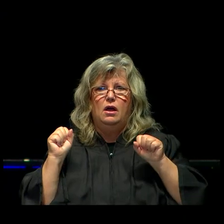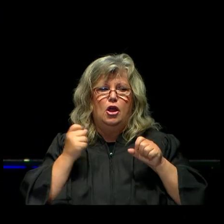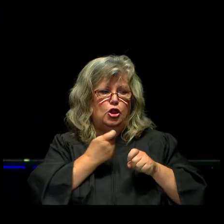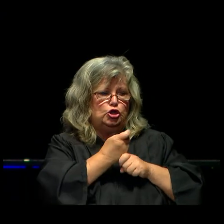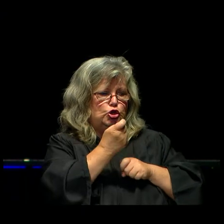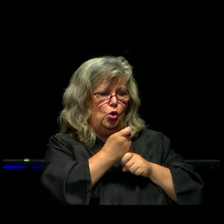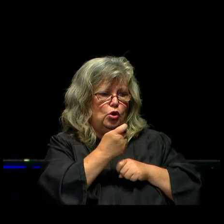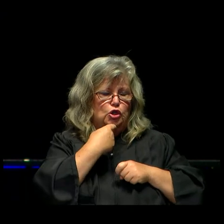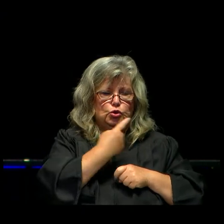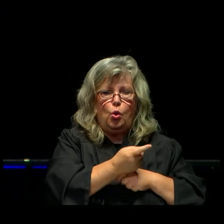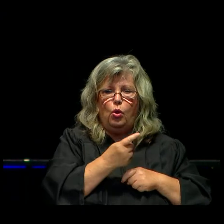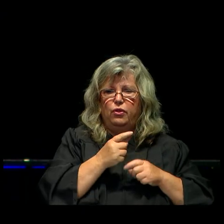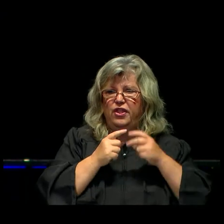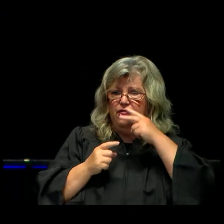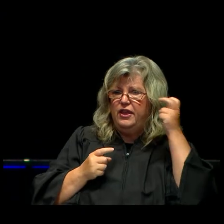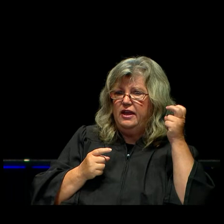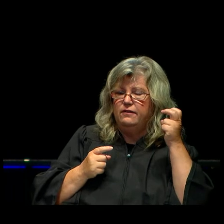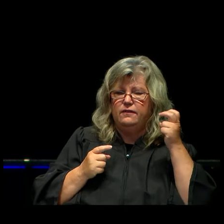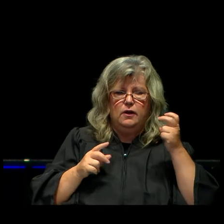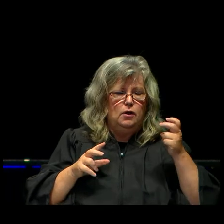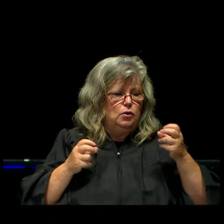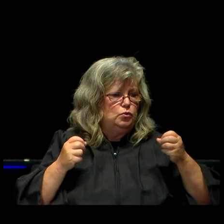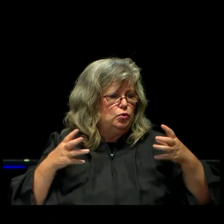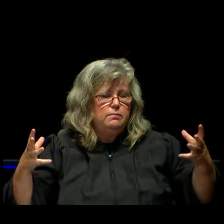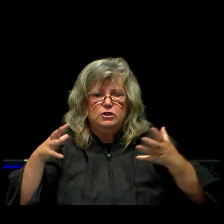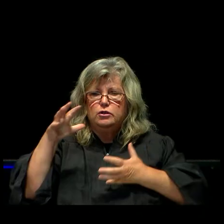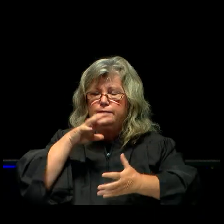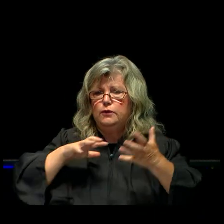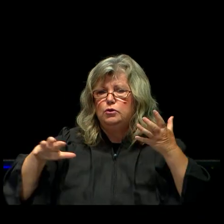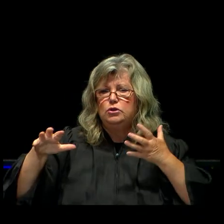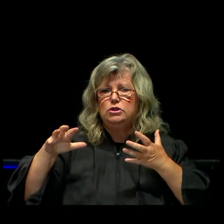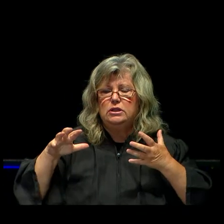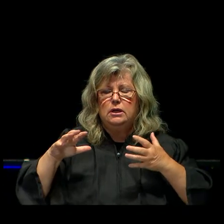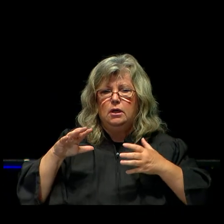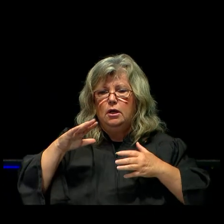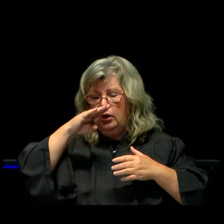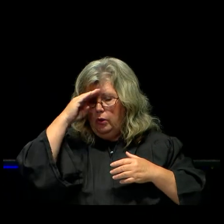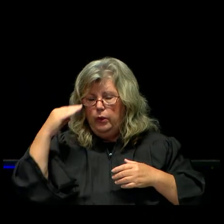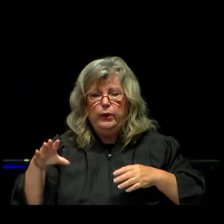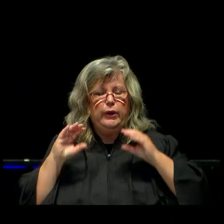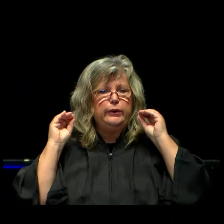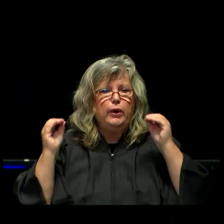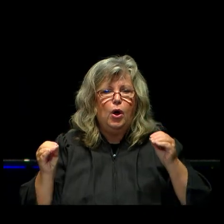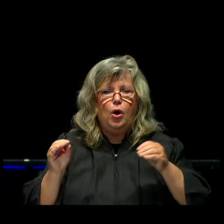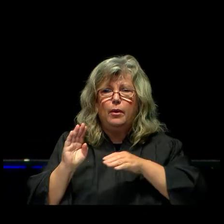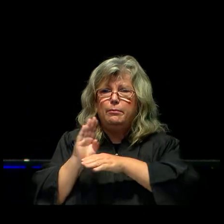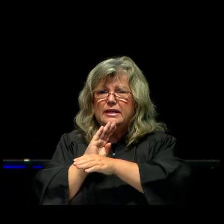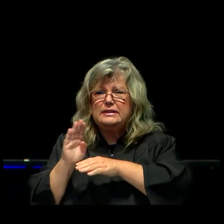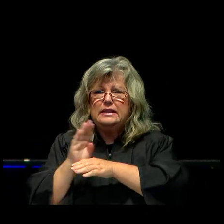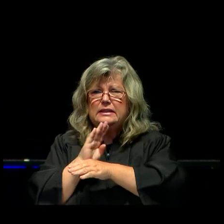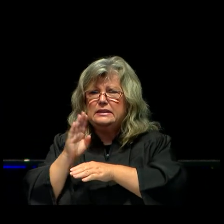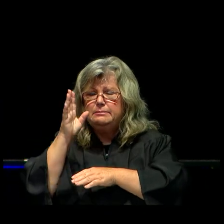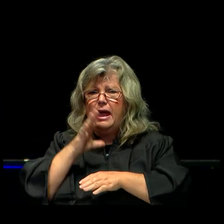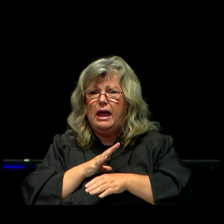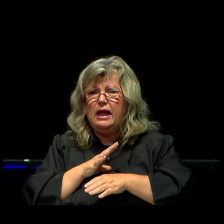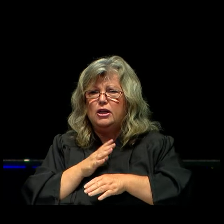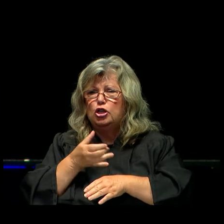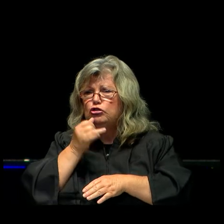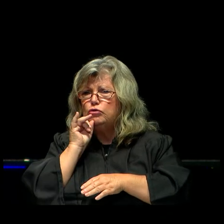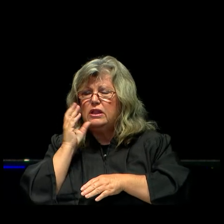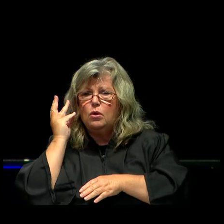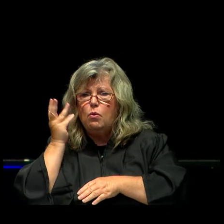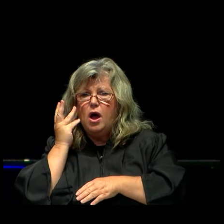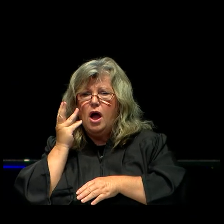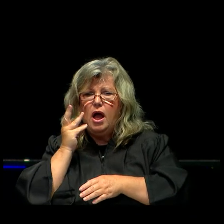thief. There's too much confusion. I can't get no relief. Businessmen, they drink my wine. Plowmen dig